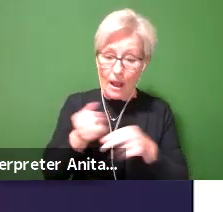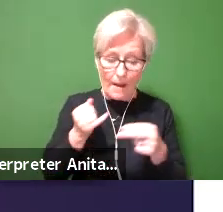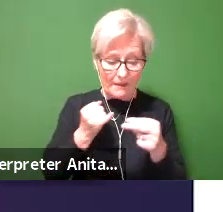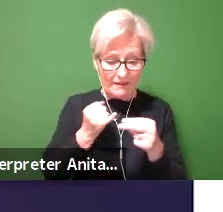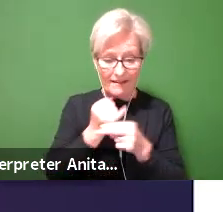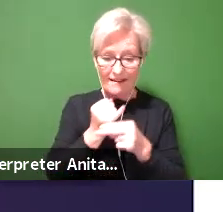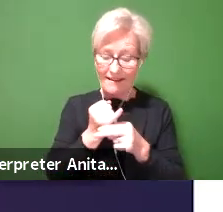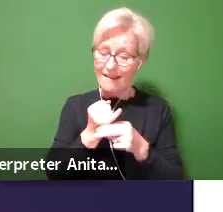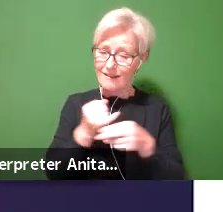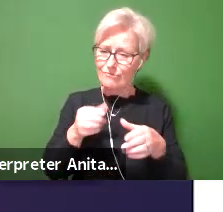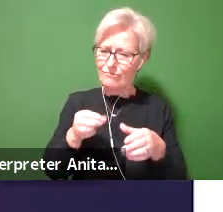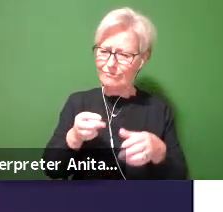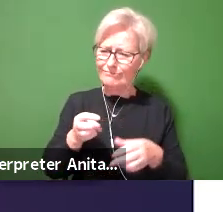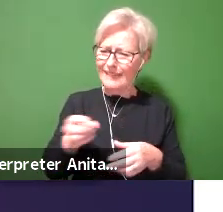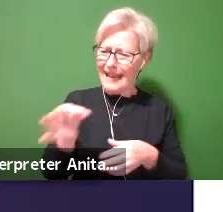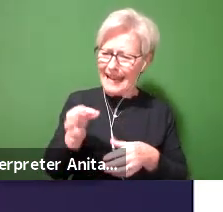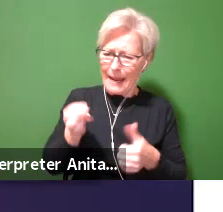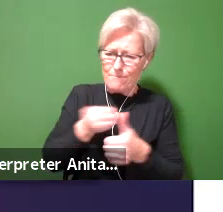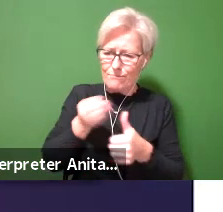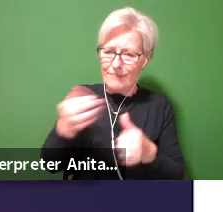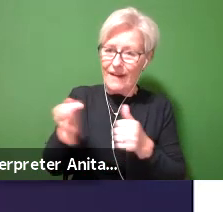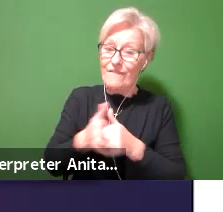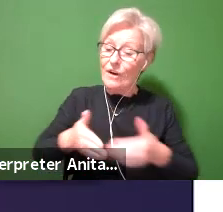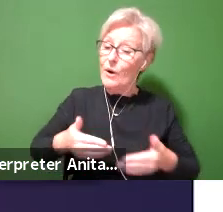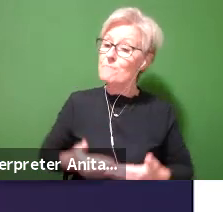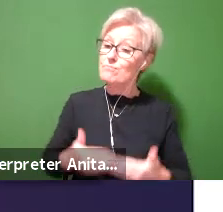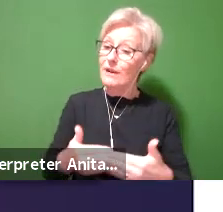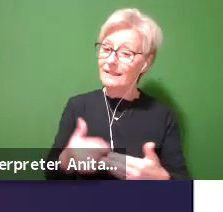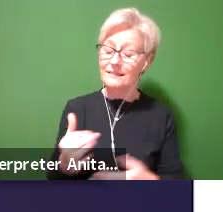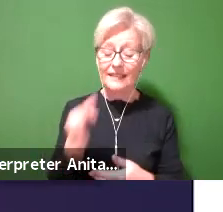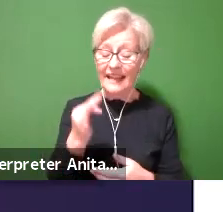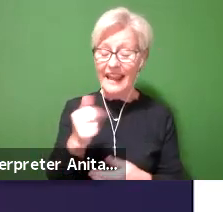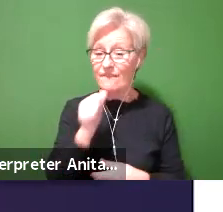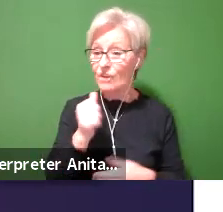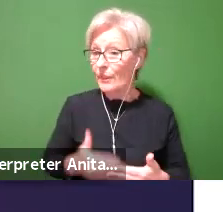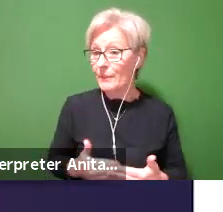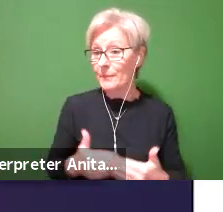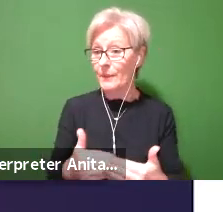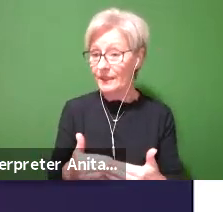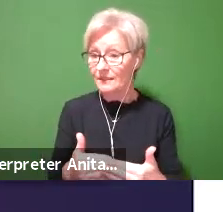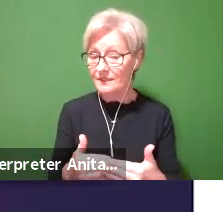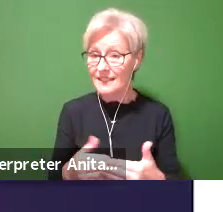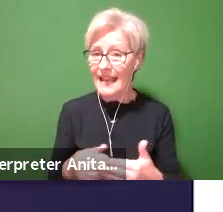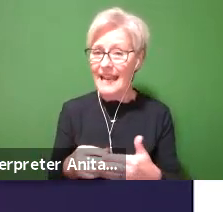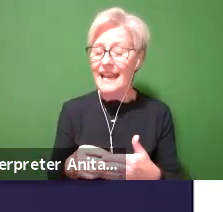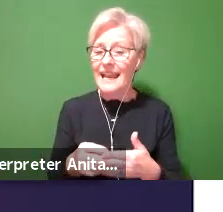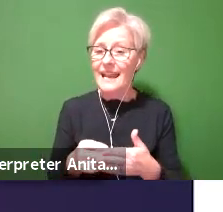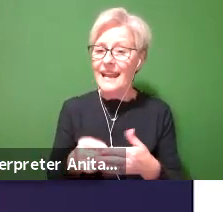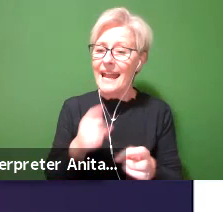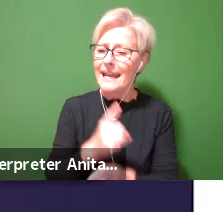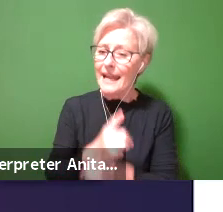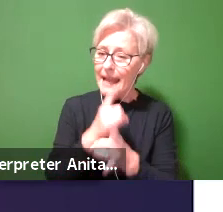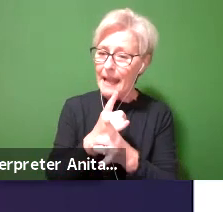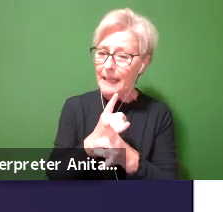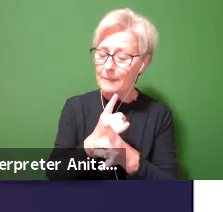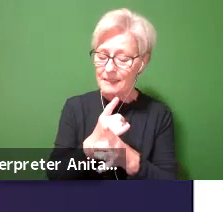pregnancy. If no pregnancy occurs, estrogen enables the uterus to shed, enables you to shed the